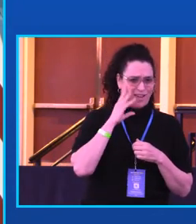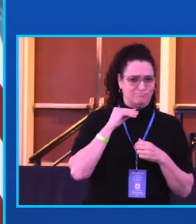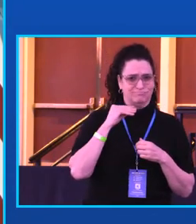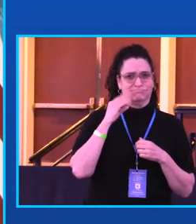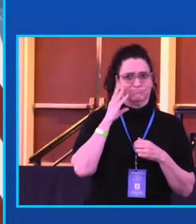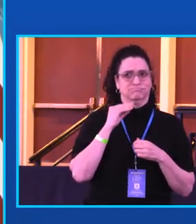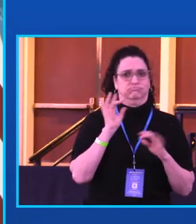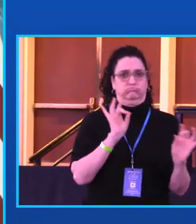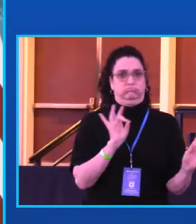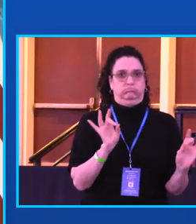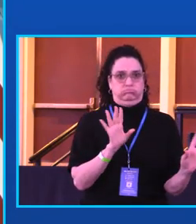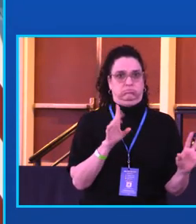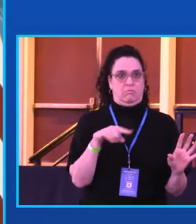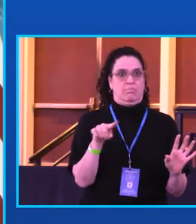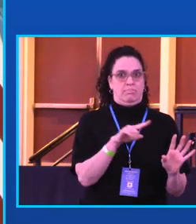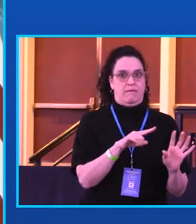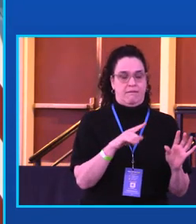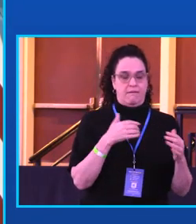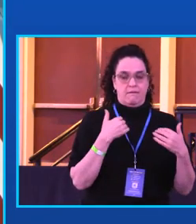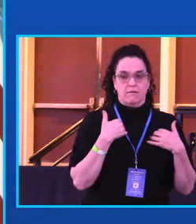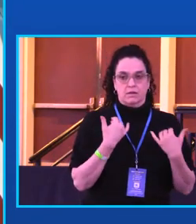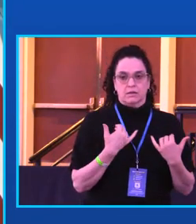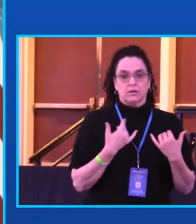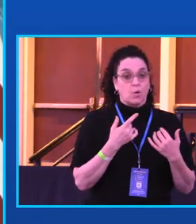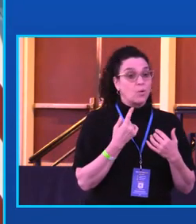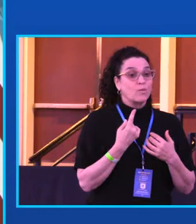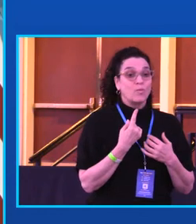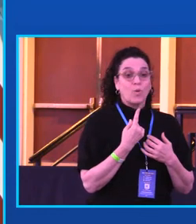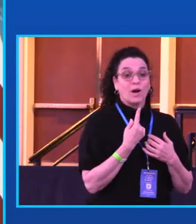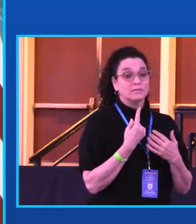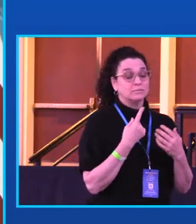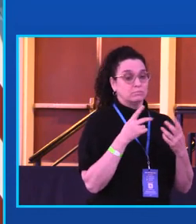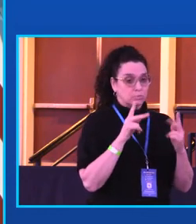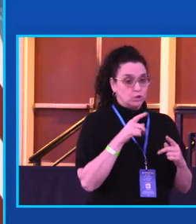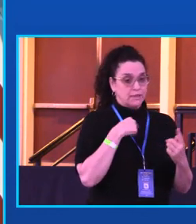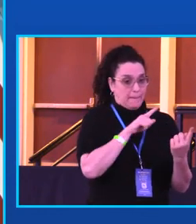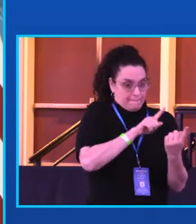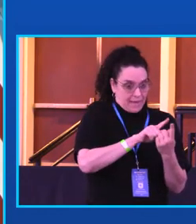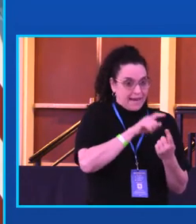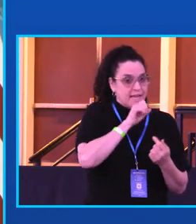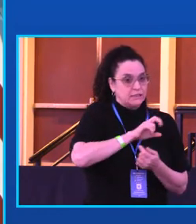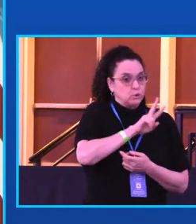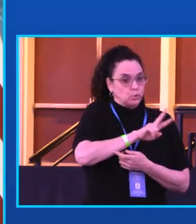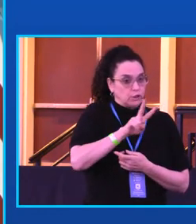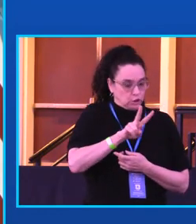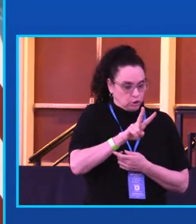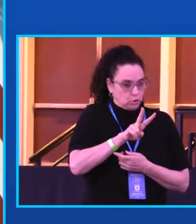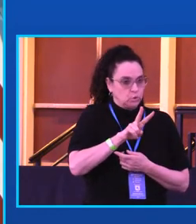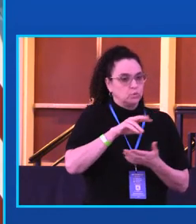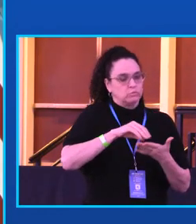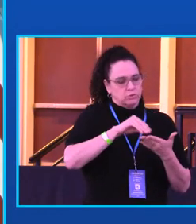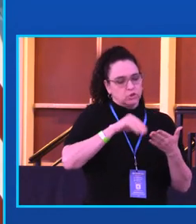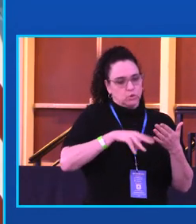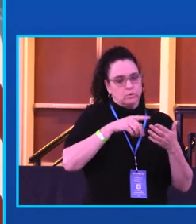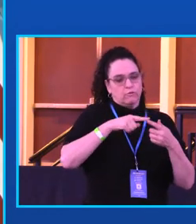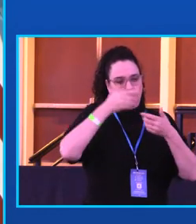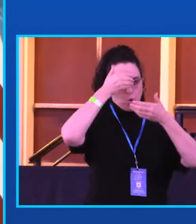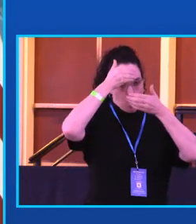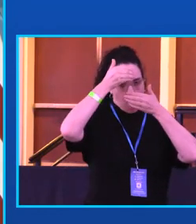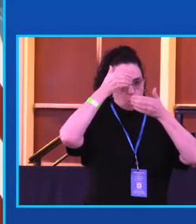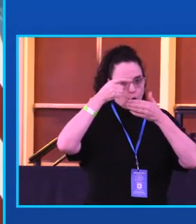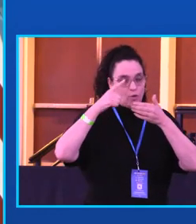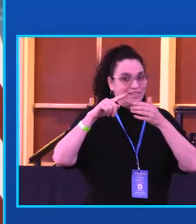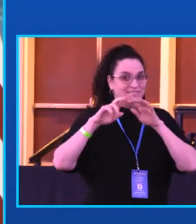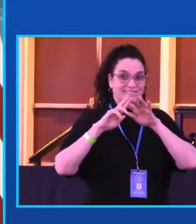having. One of them was a 22-year-old student from Morocco who fled by